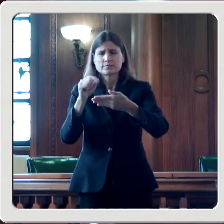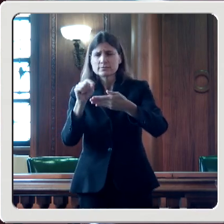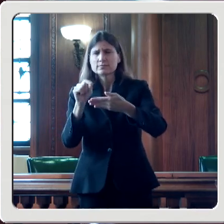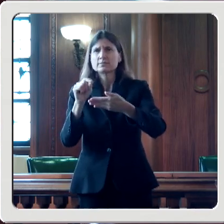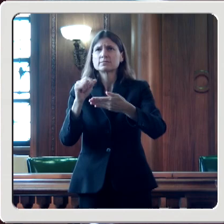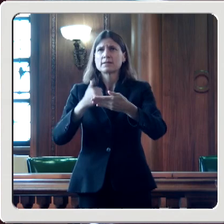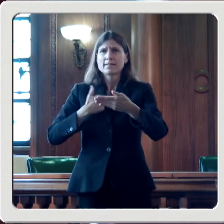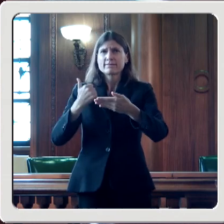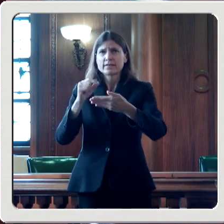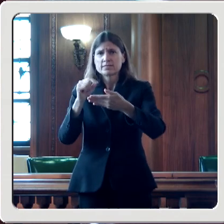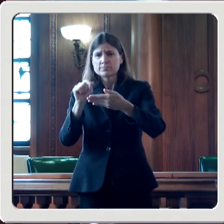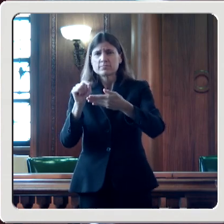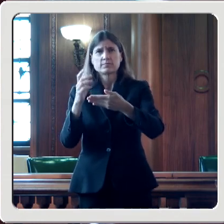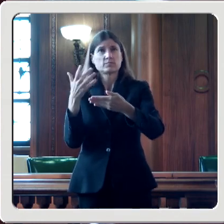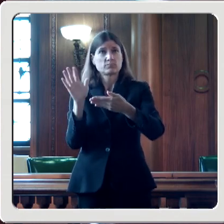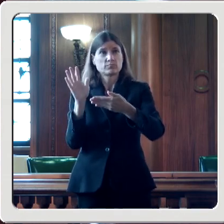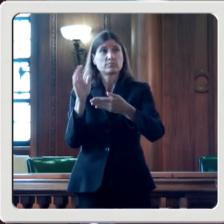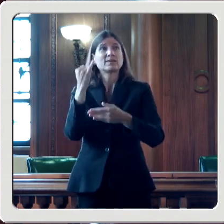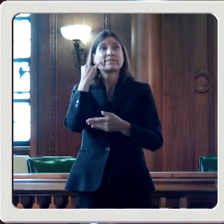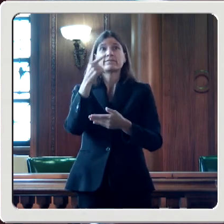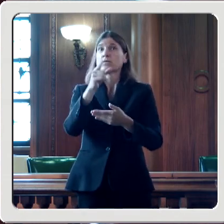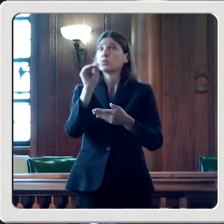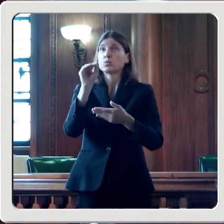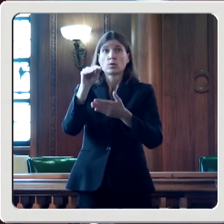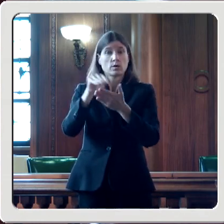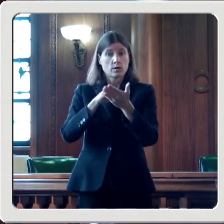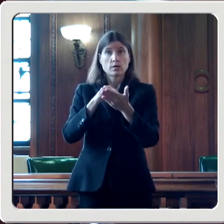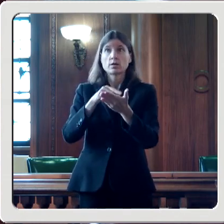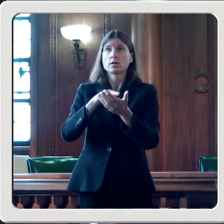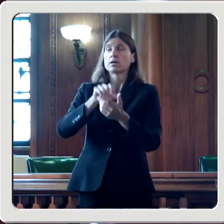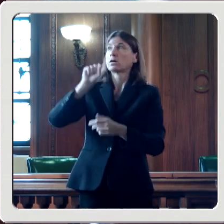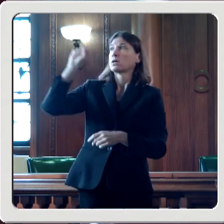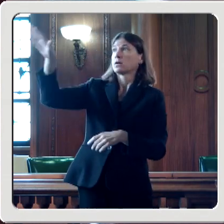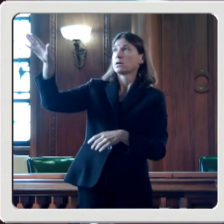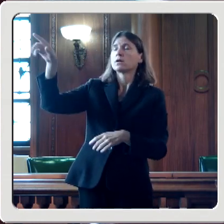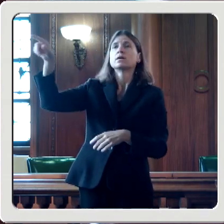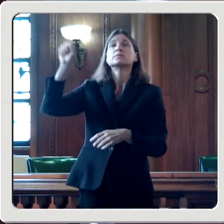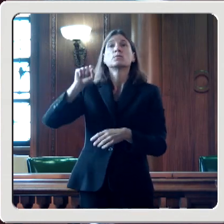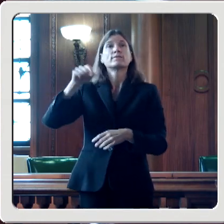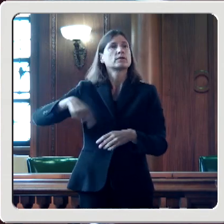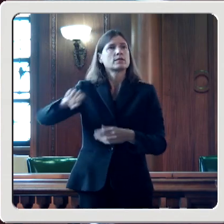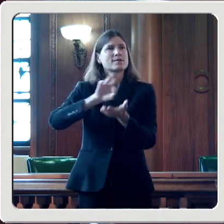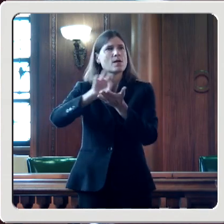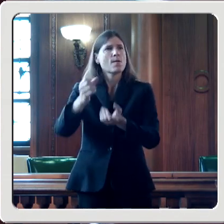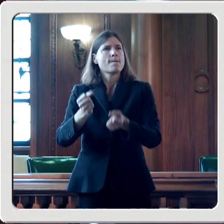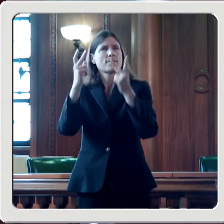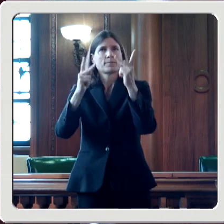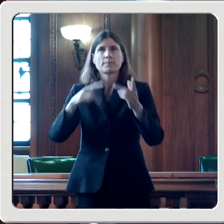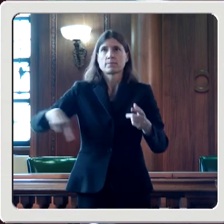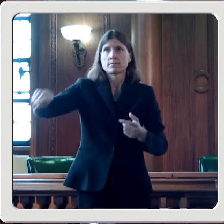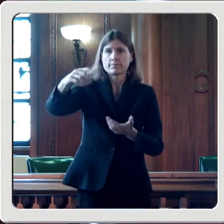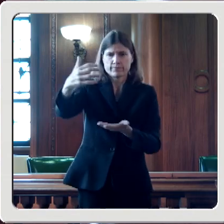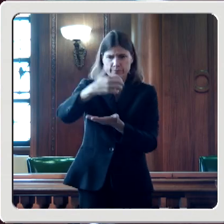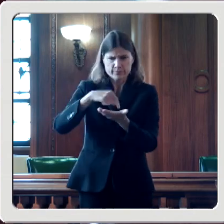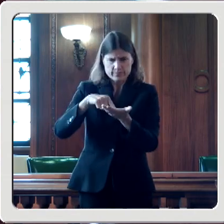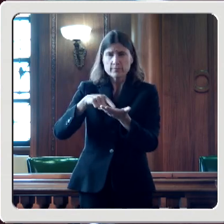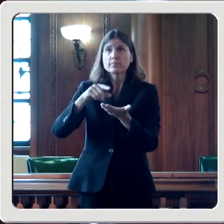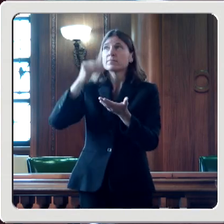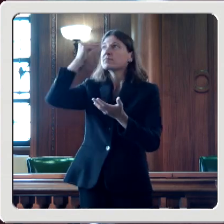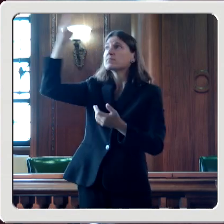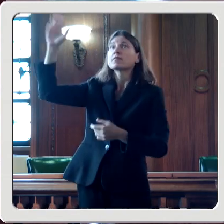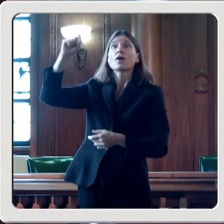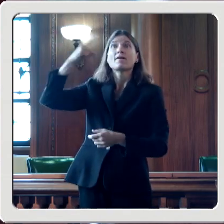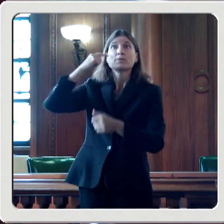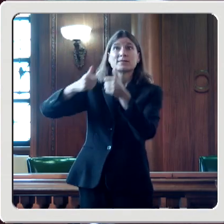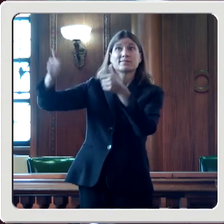get counted. In turn, we don't get counted in Springfield for millions and millions of dollars of federal funding